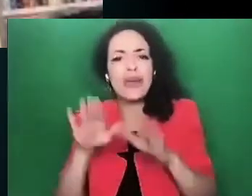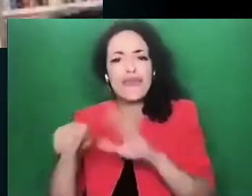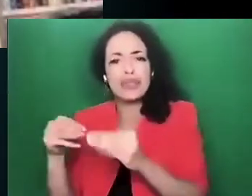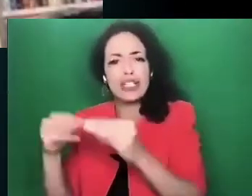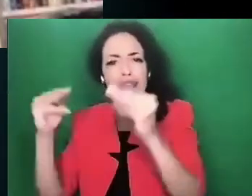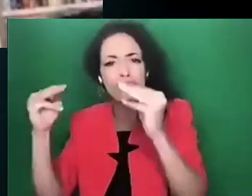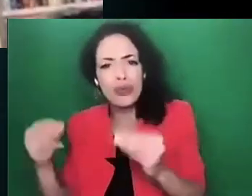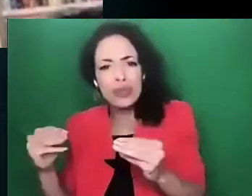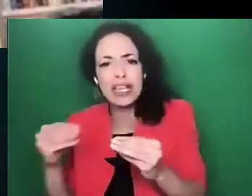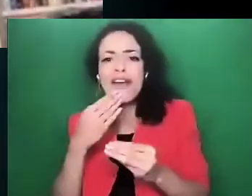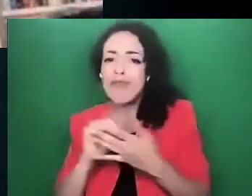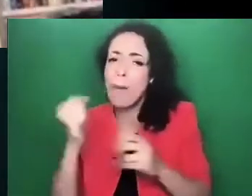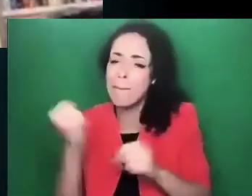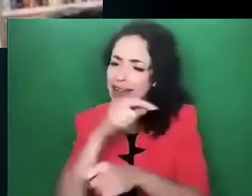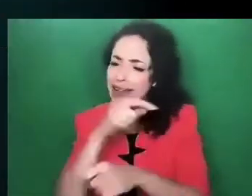Thank you.